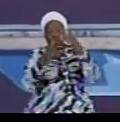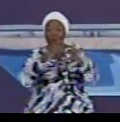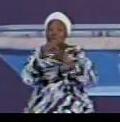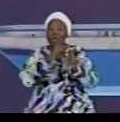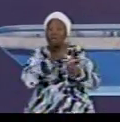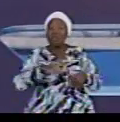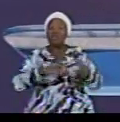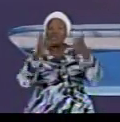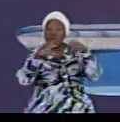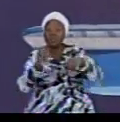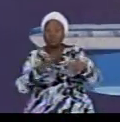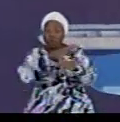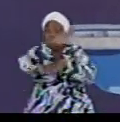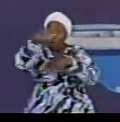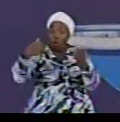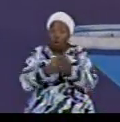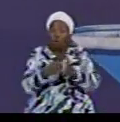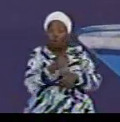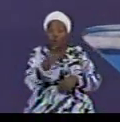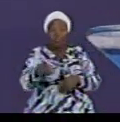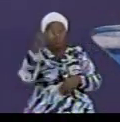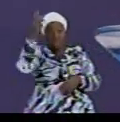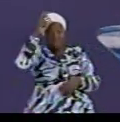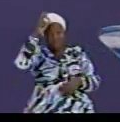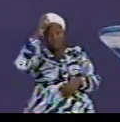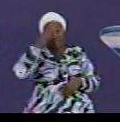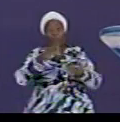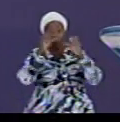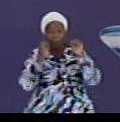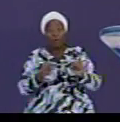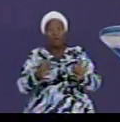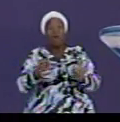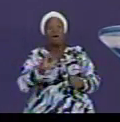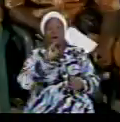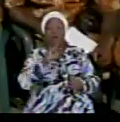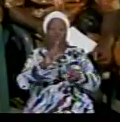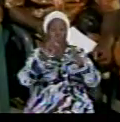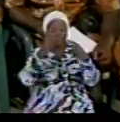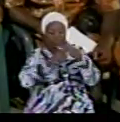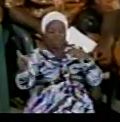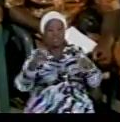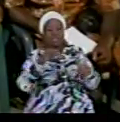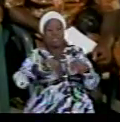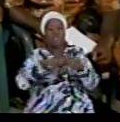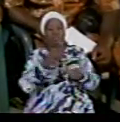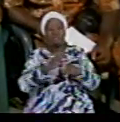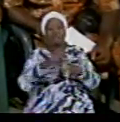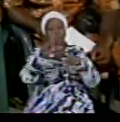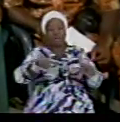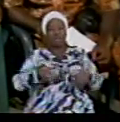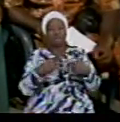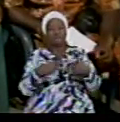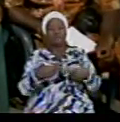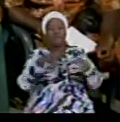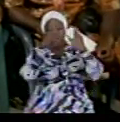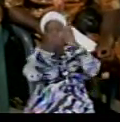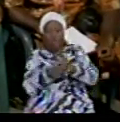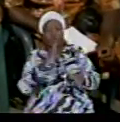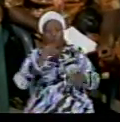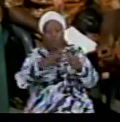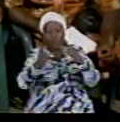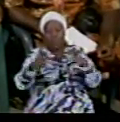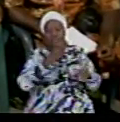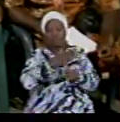comes, all those demonic powers, they'll vanish away in your life. Amen. Oppression will vanish